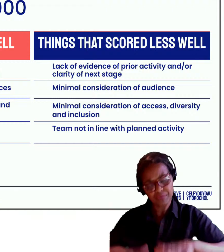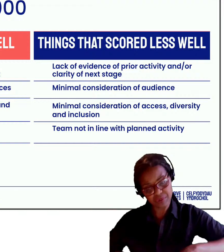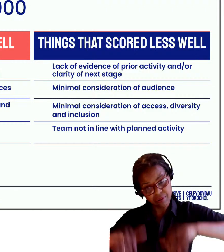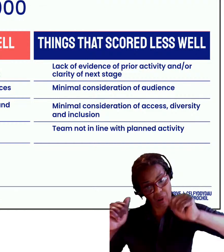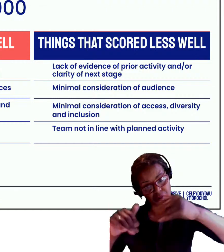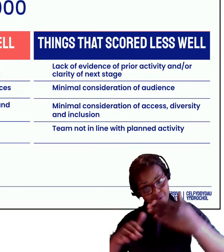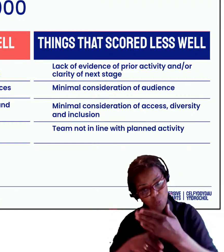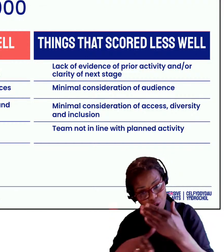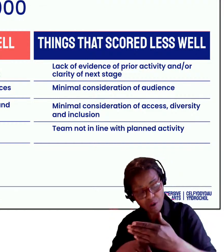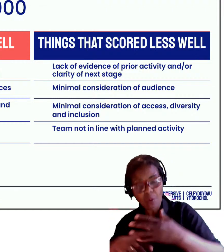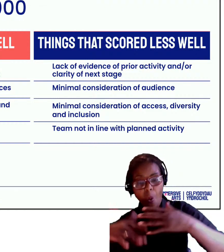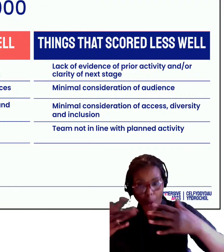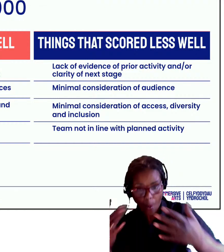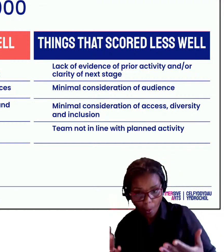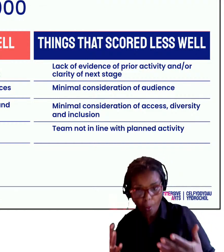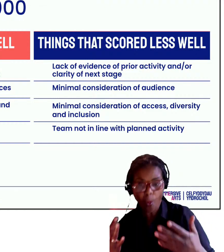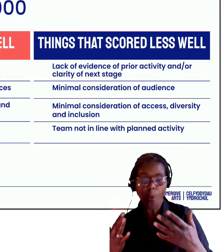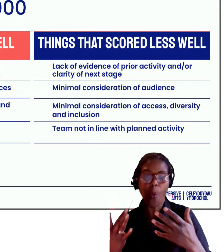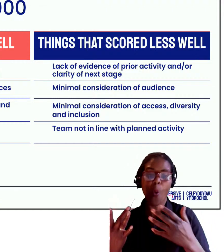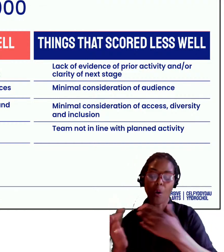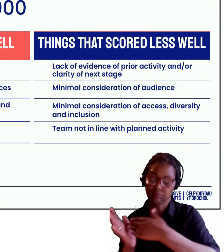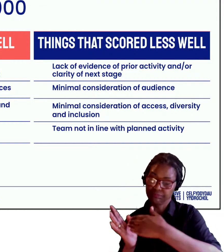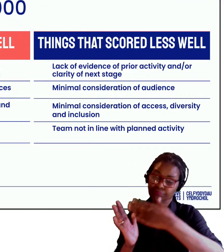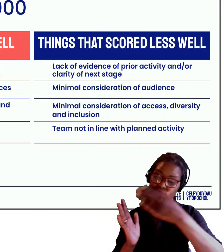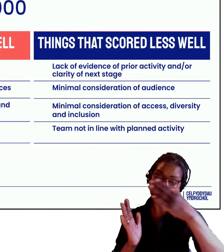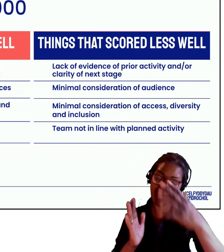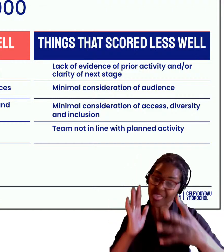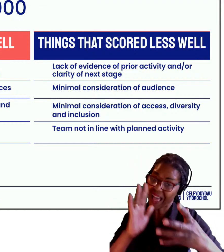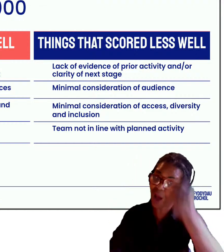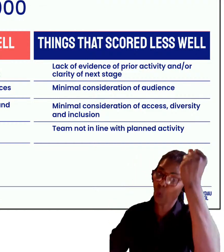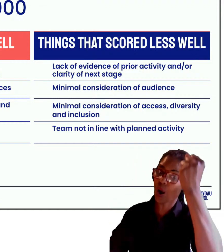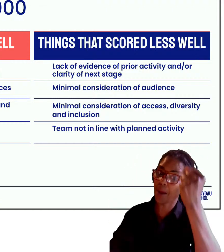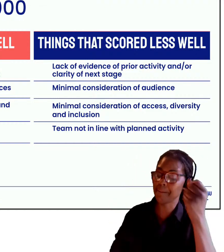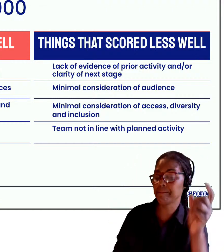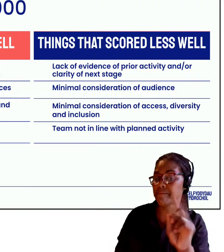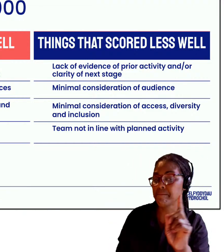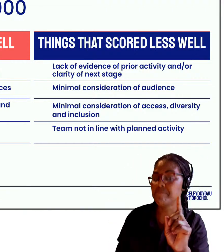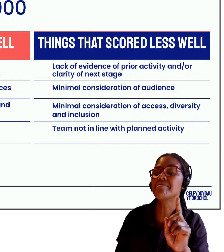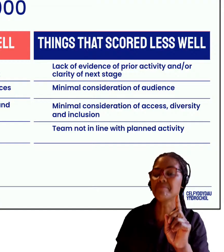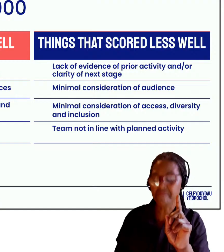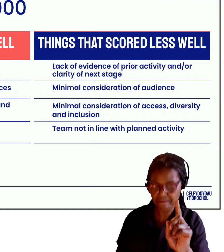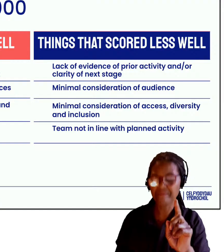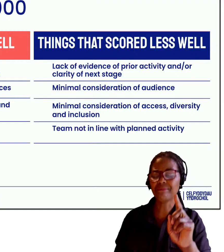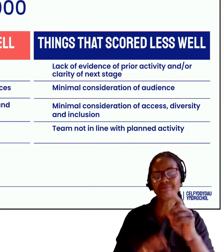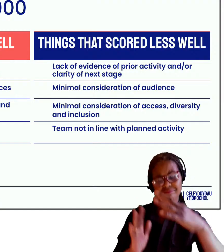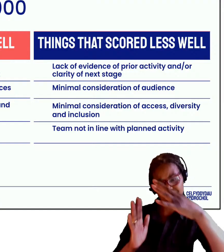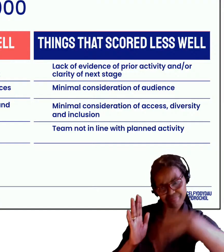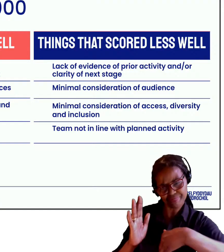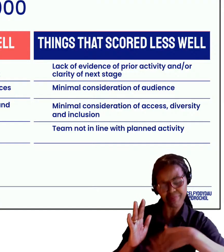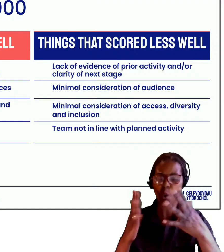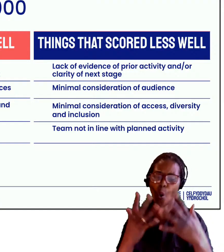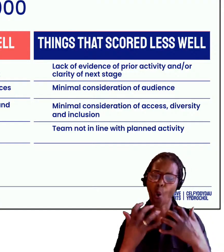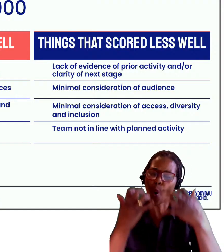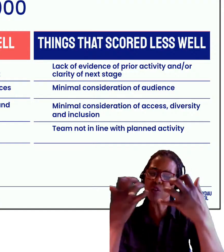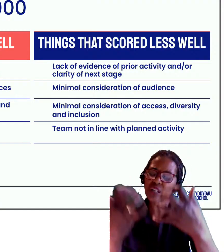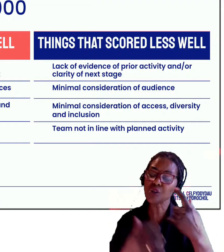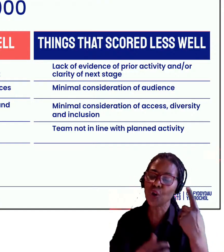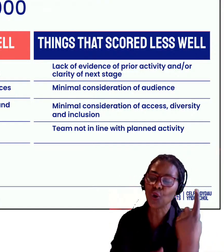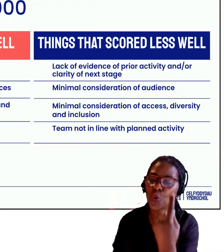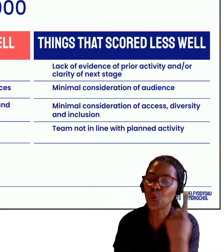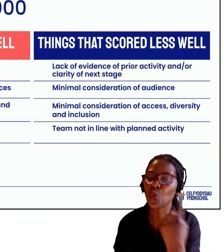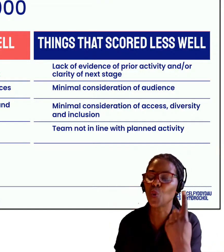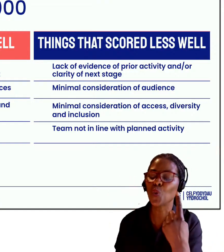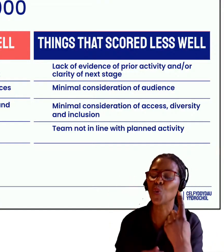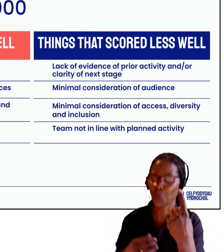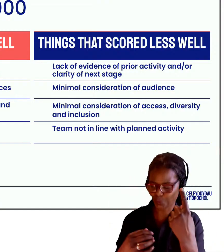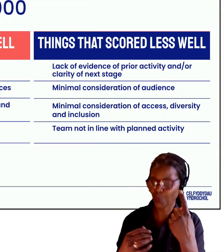the sort of intended outcome, of who the audience was, who audience would be.